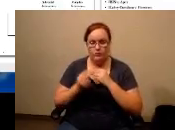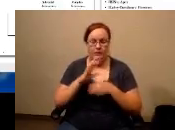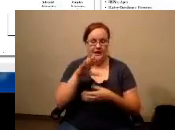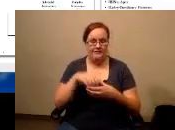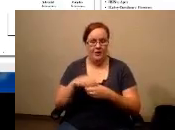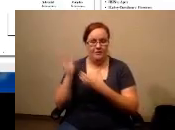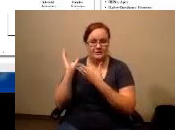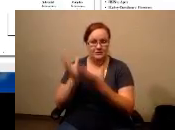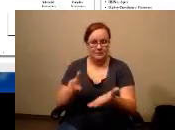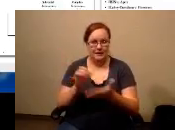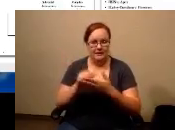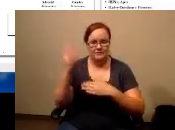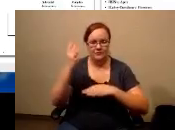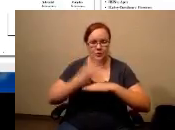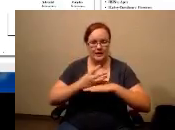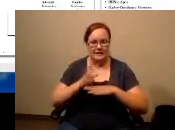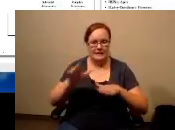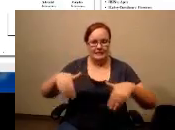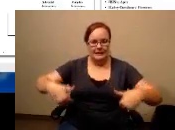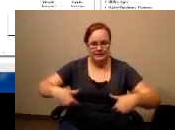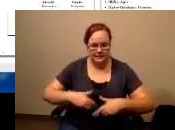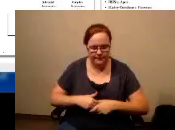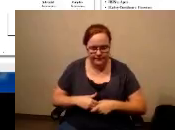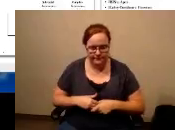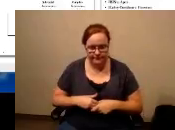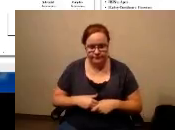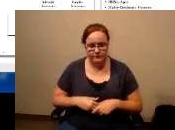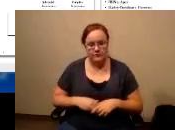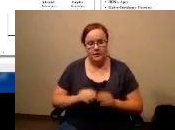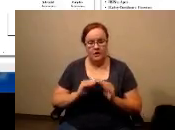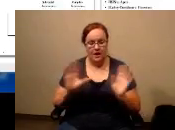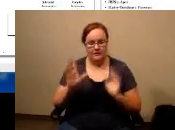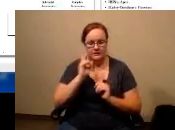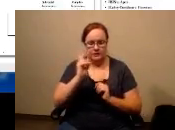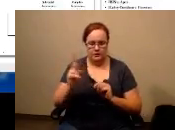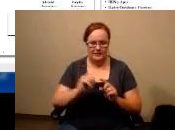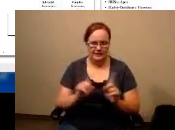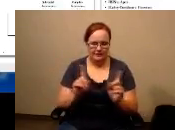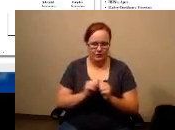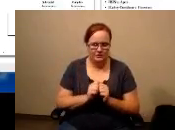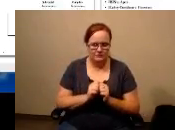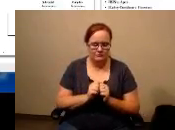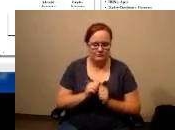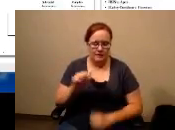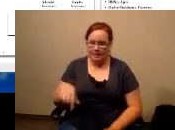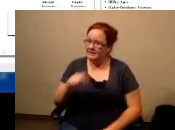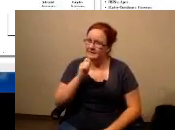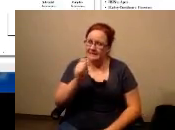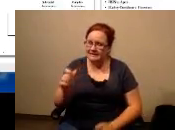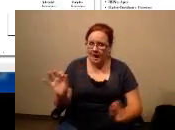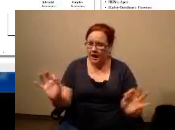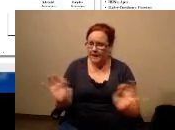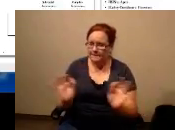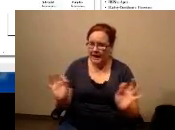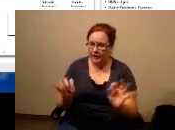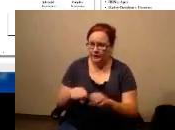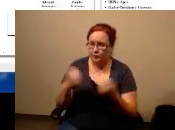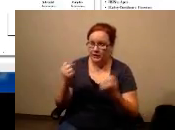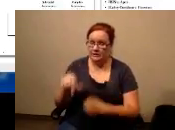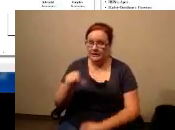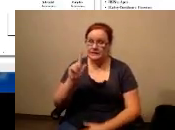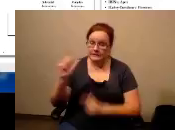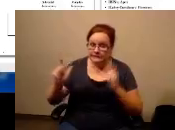shipment that is 4 days late. Obviously, you can see the difference here. This is not a minor breach. This is a big